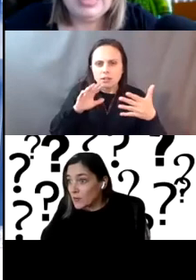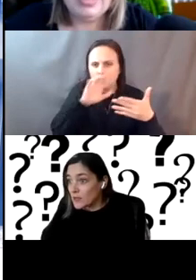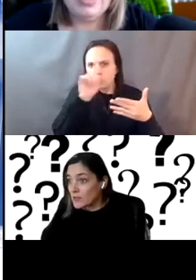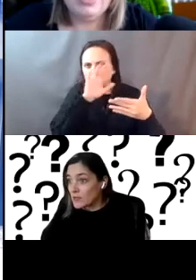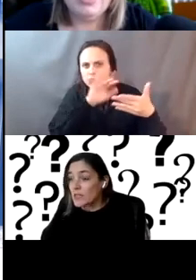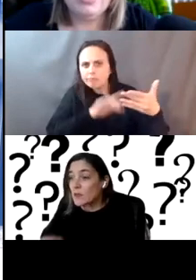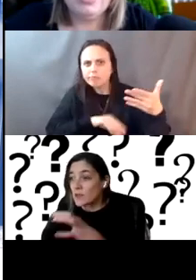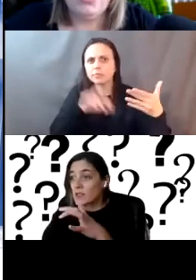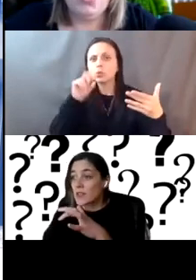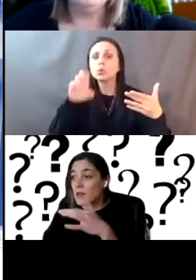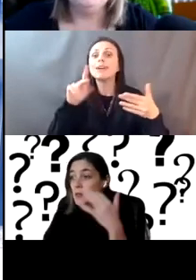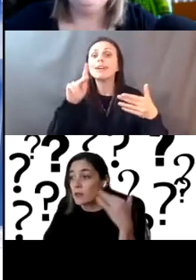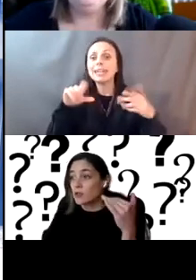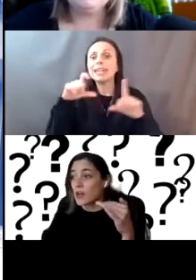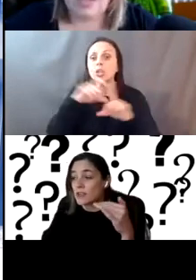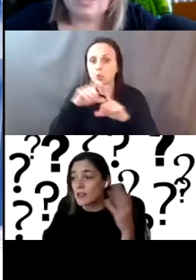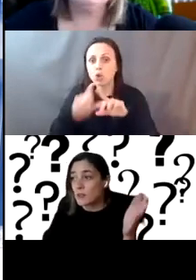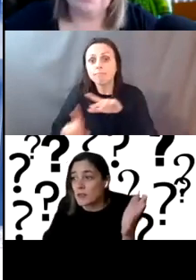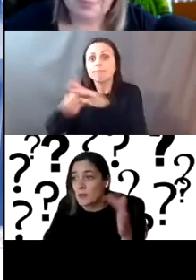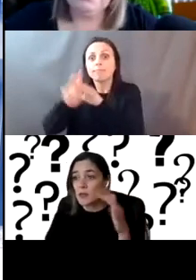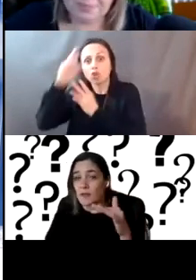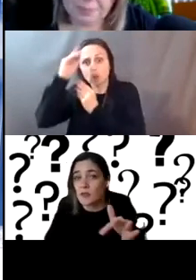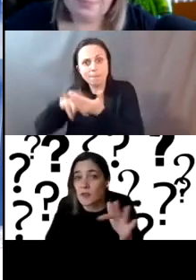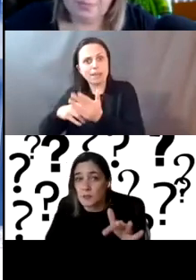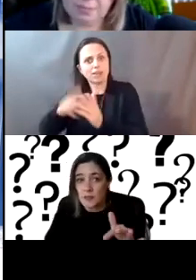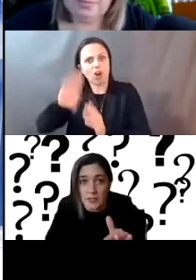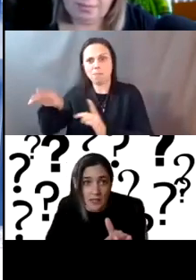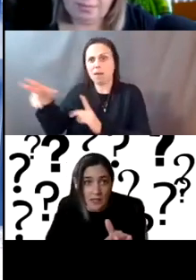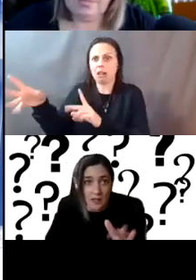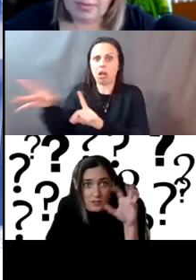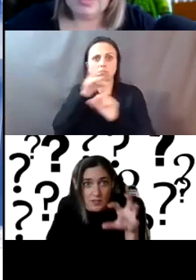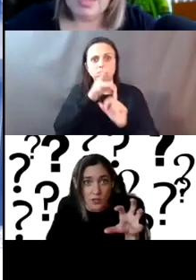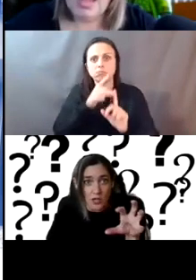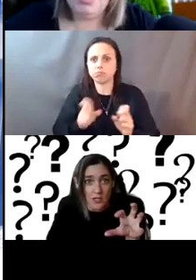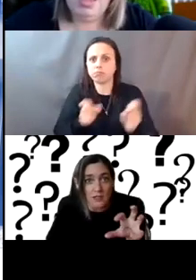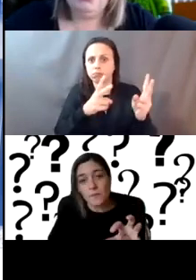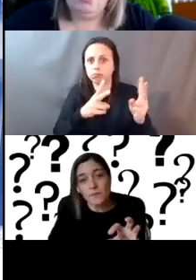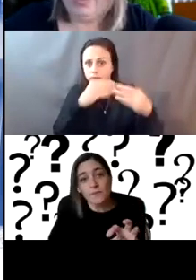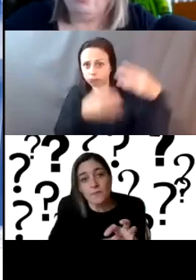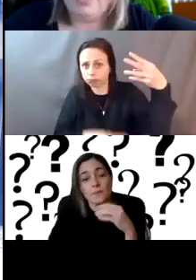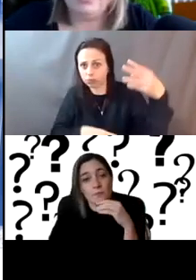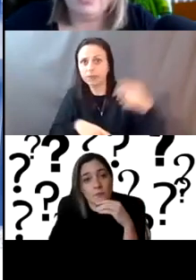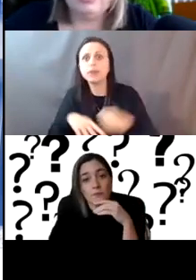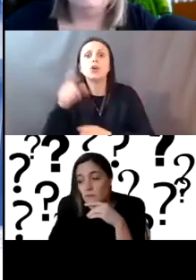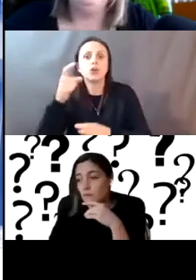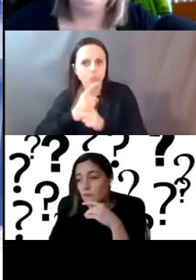it was the keywords, they appear in your content, they get picked up. You don't have to do any specific tagging once it's in your content.